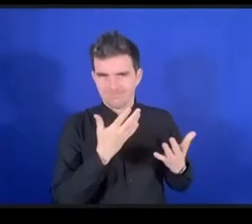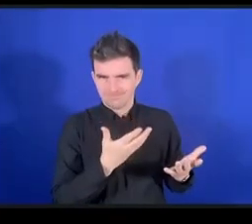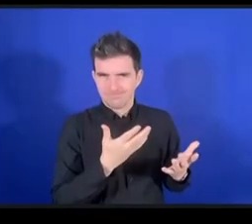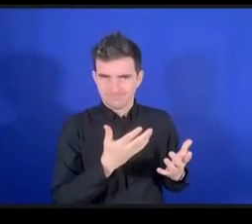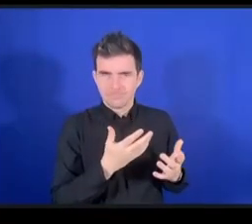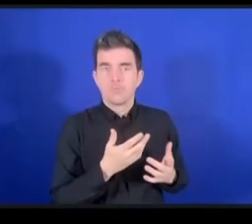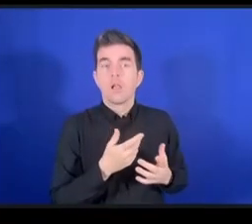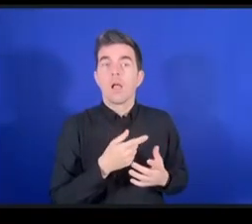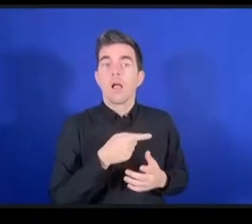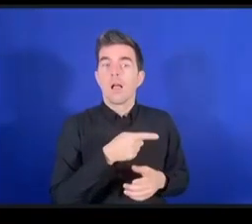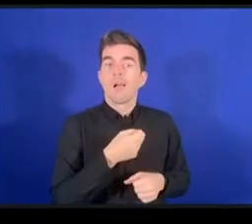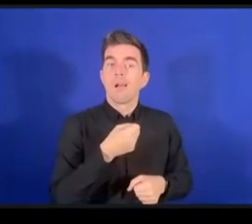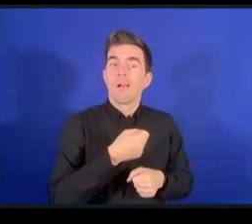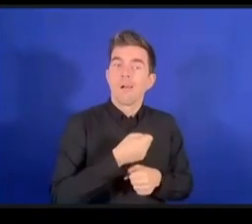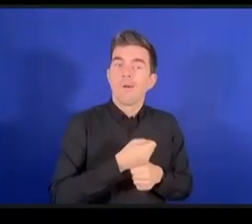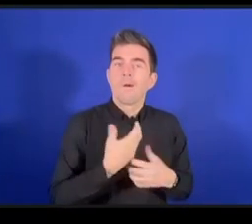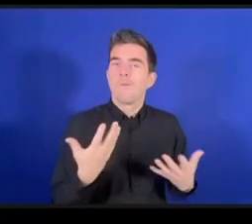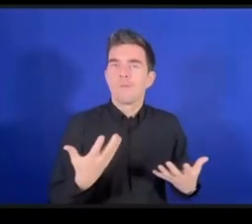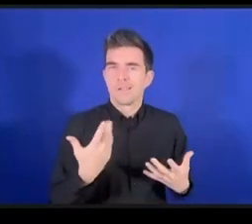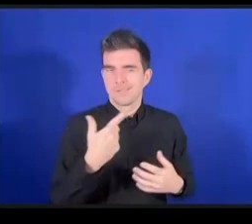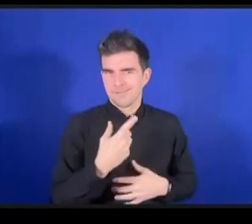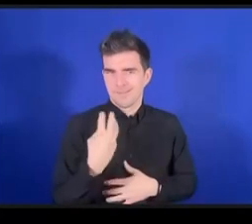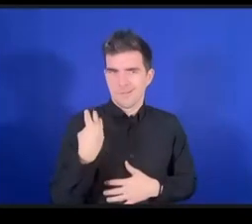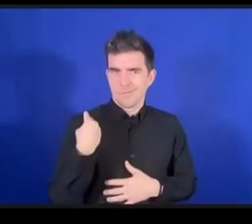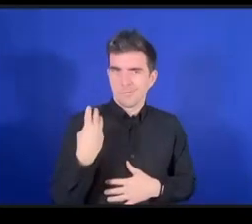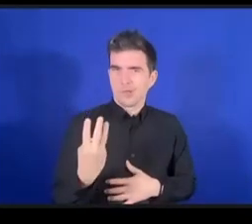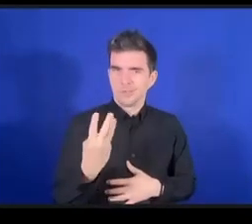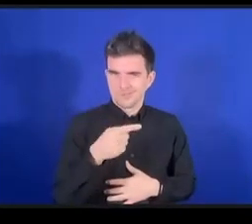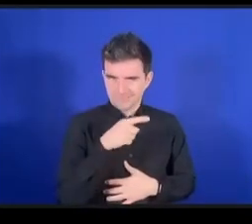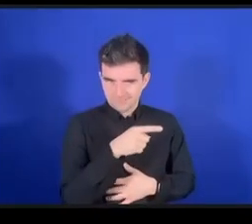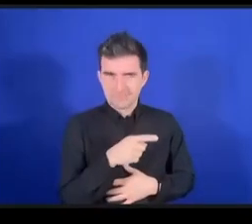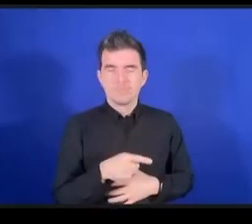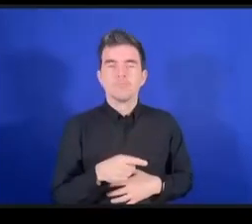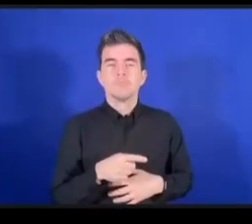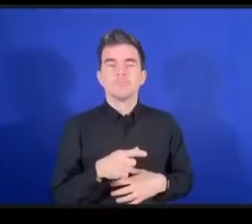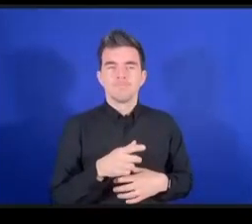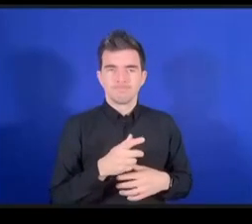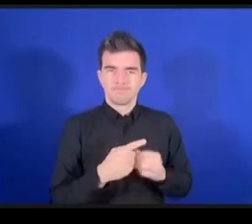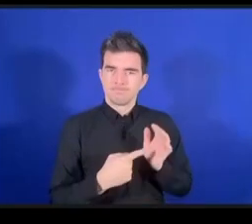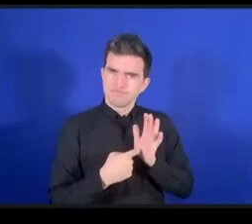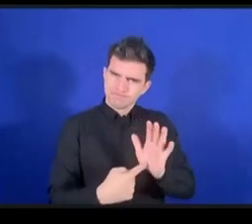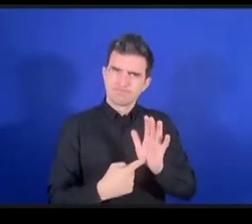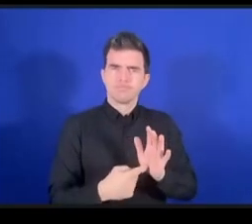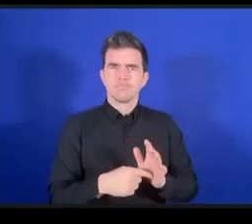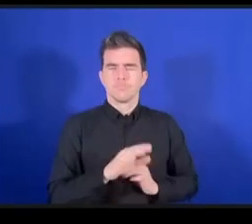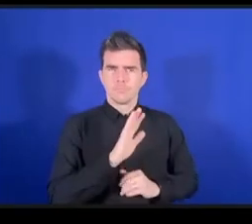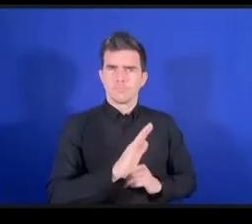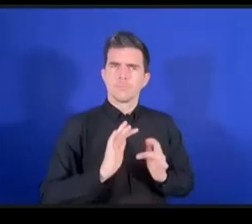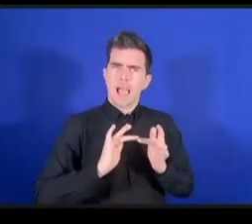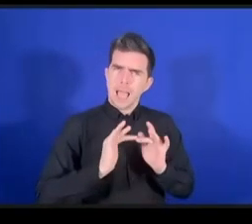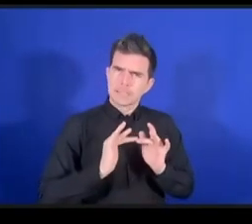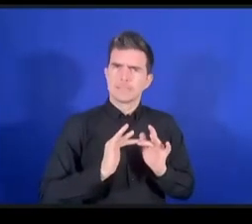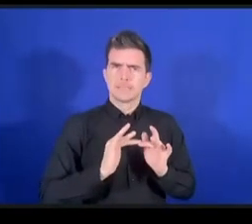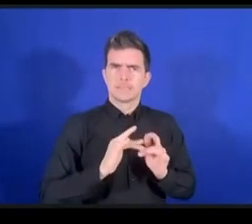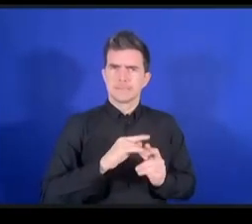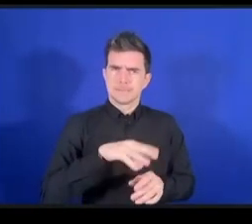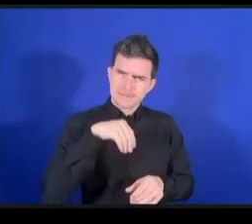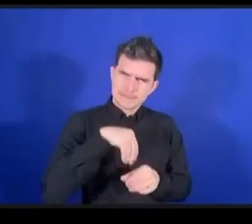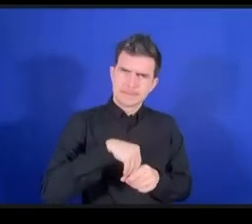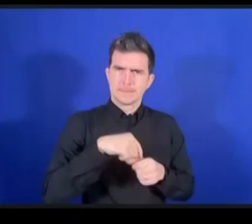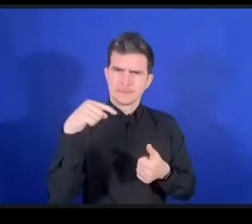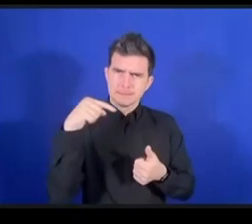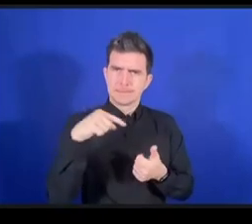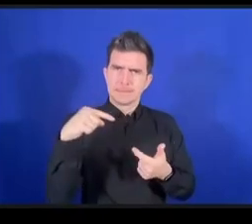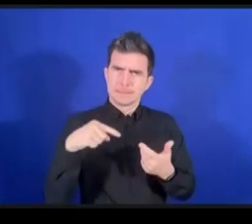Internet Values. Can we make him access and show him on the screen and give him